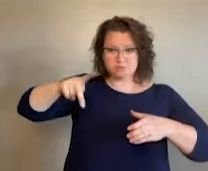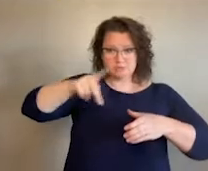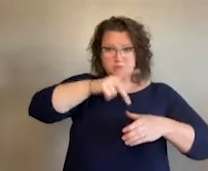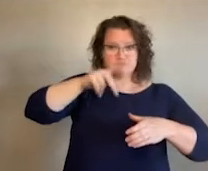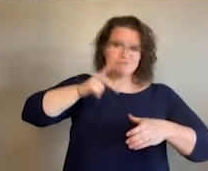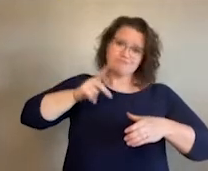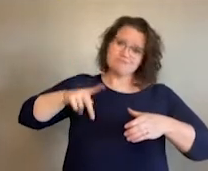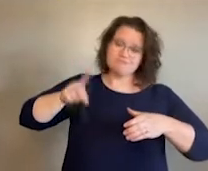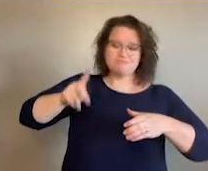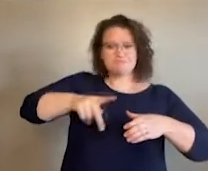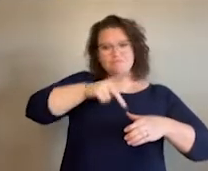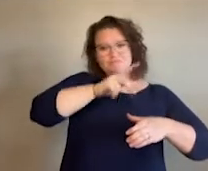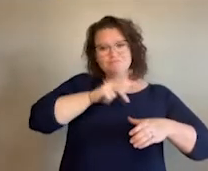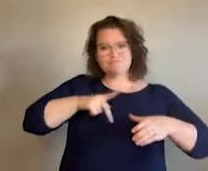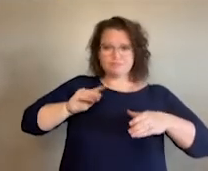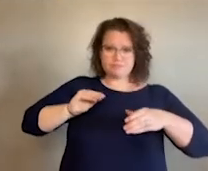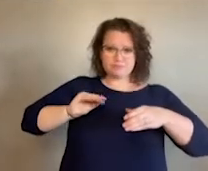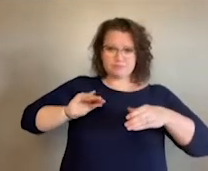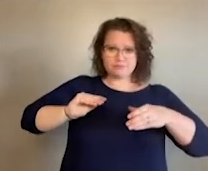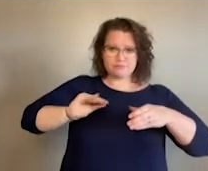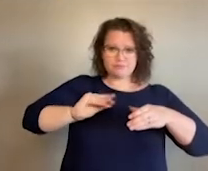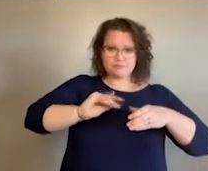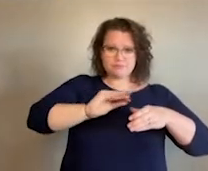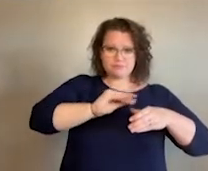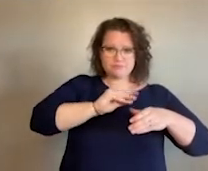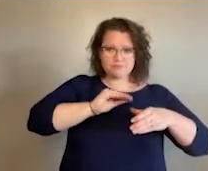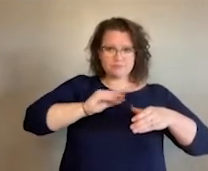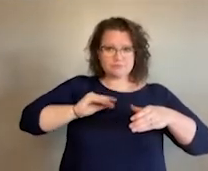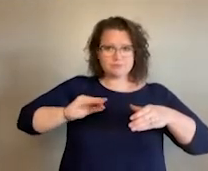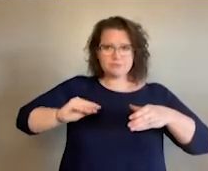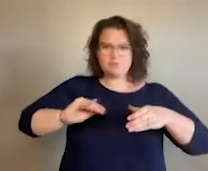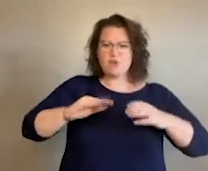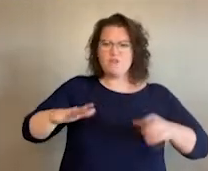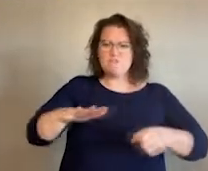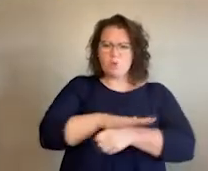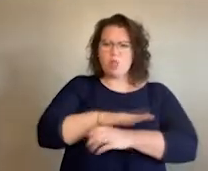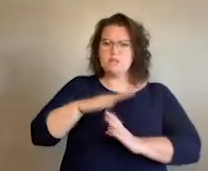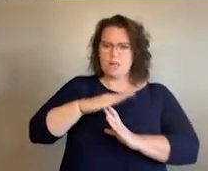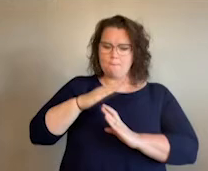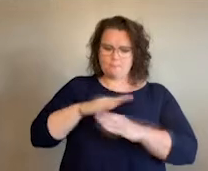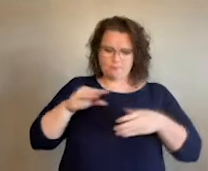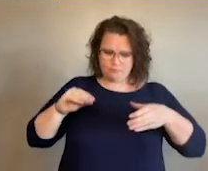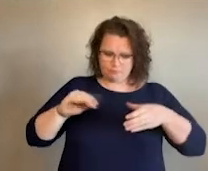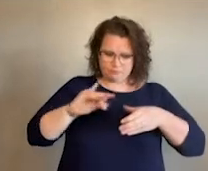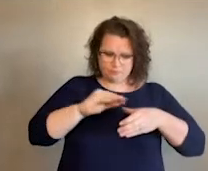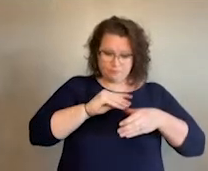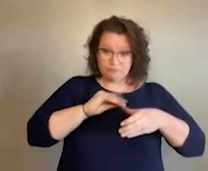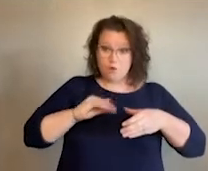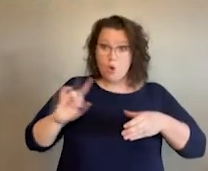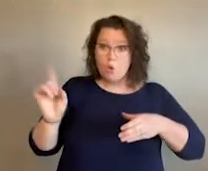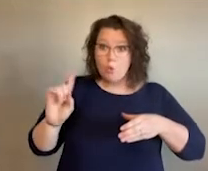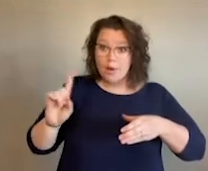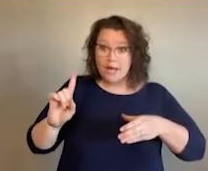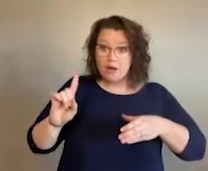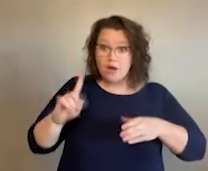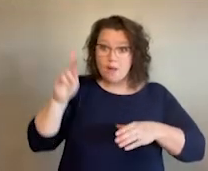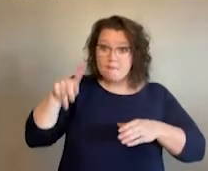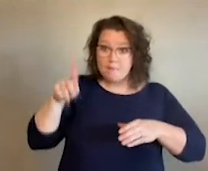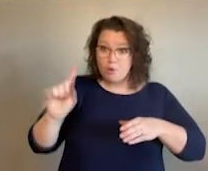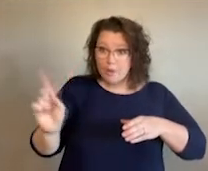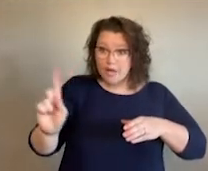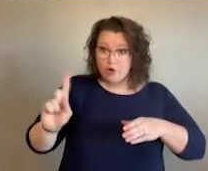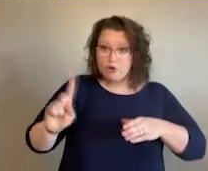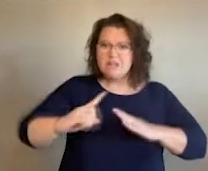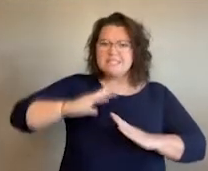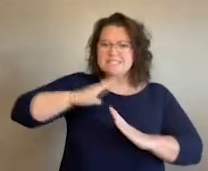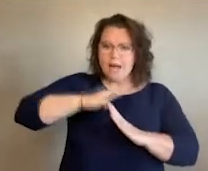Shake, shake, shake the pepper until you cover up the top. So where's the pepper? On top of the